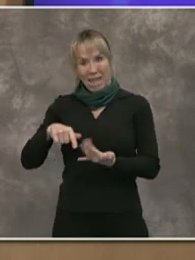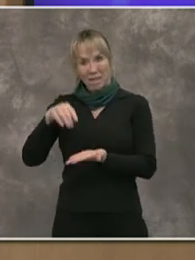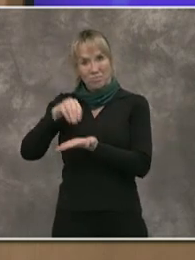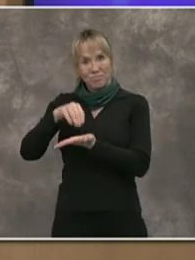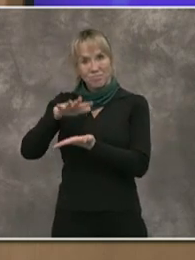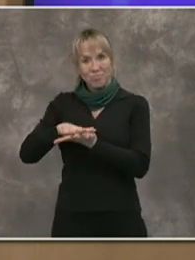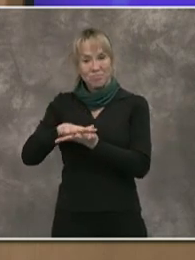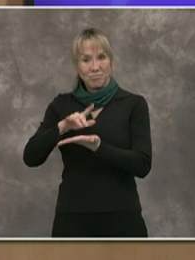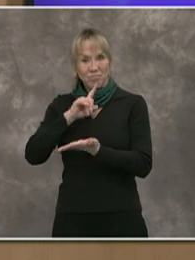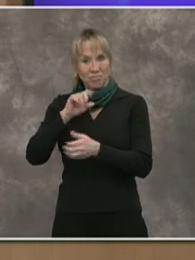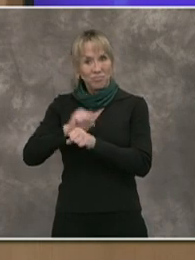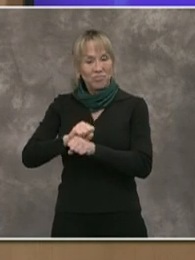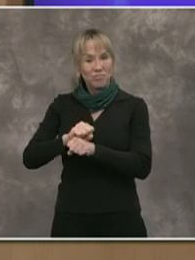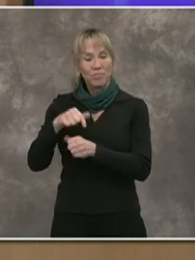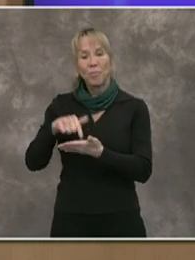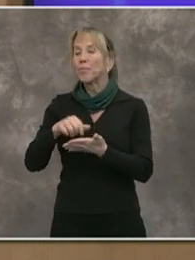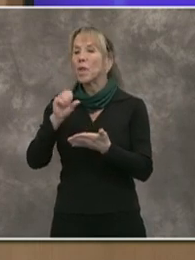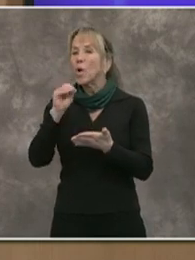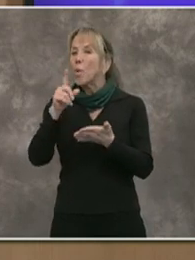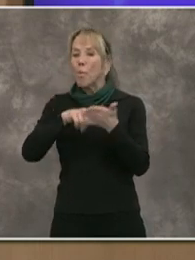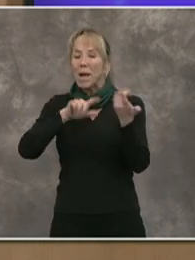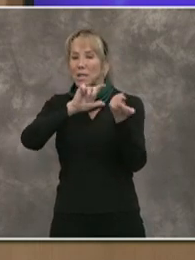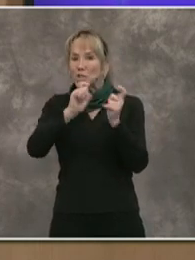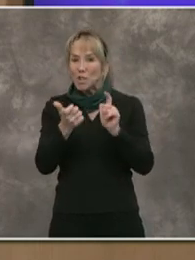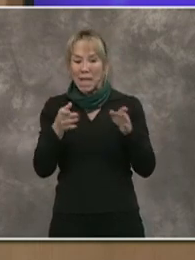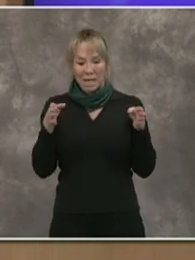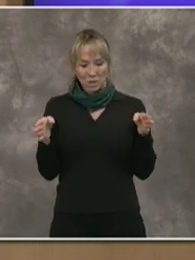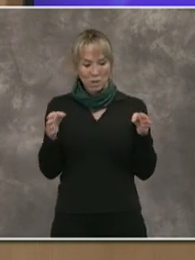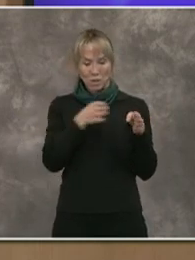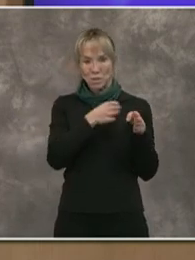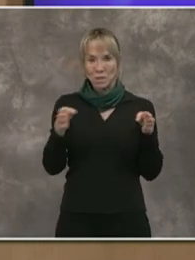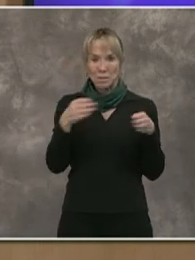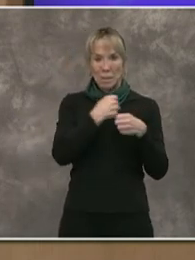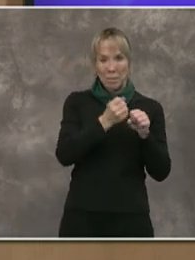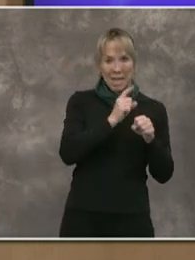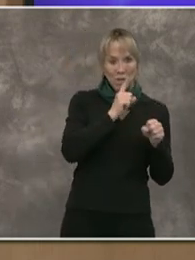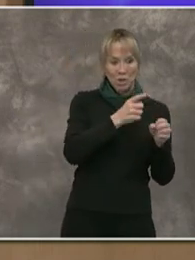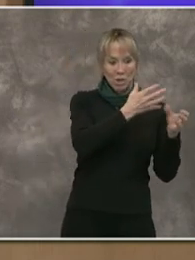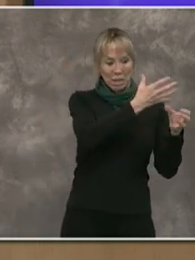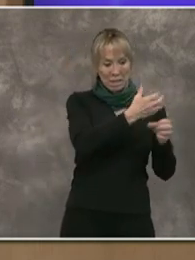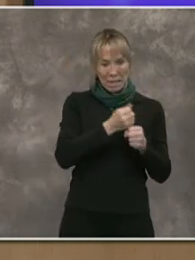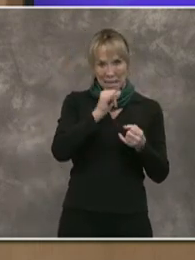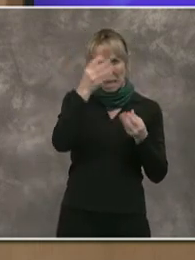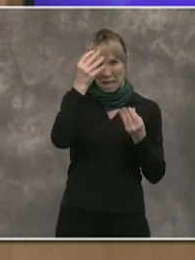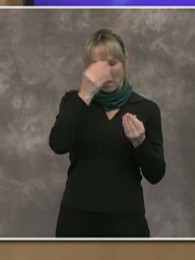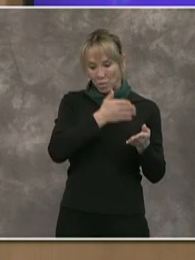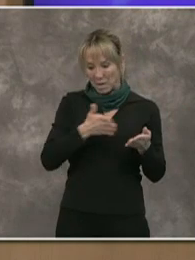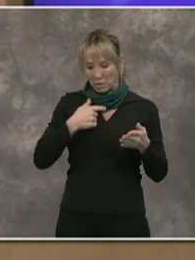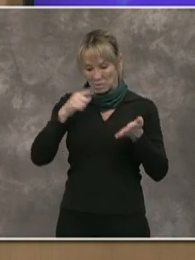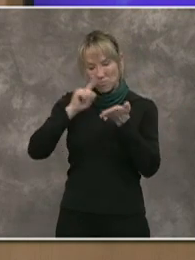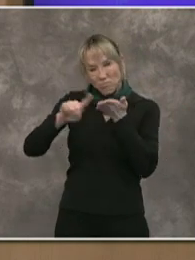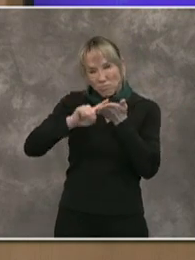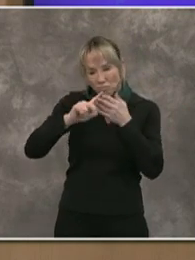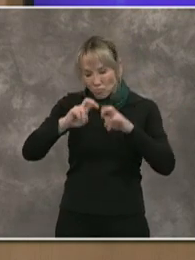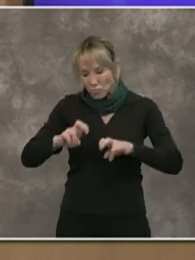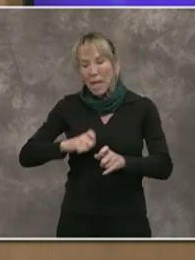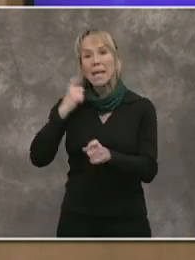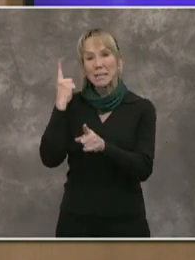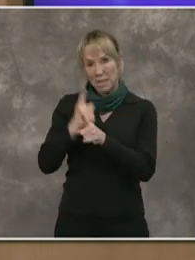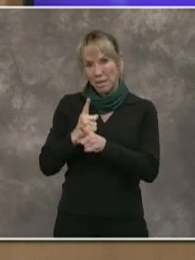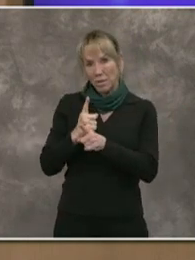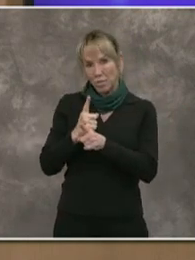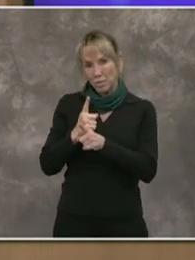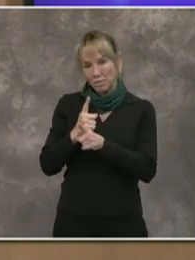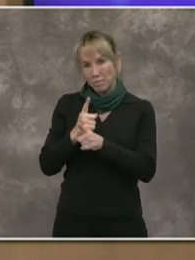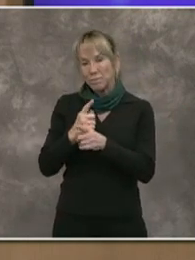the amount of time that we take in order to make sure that we have a highest degree of confidence as possible that the data that we give you is accurate.